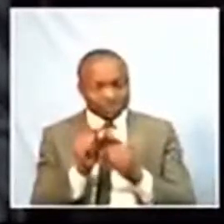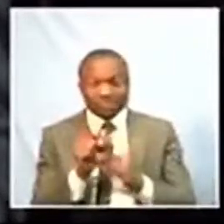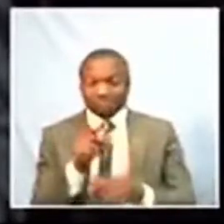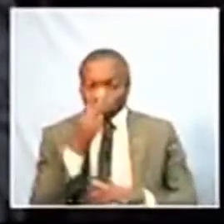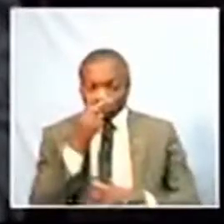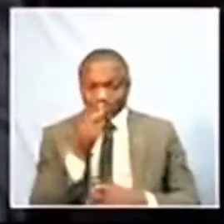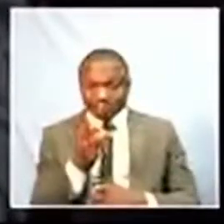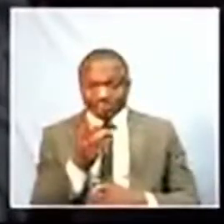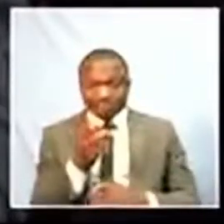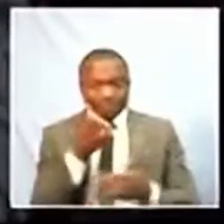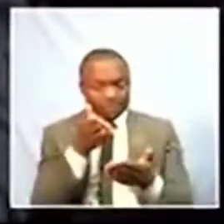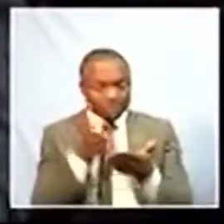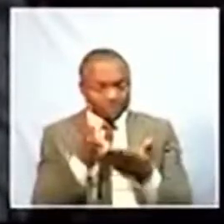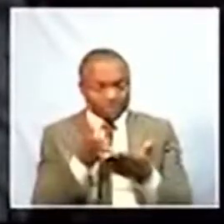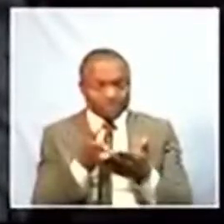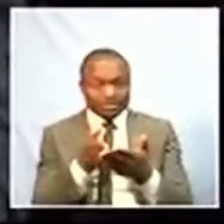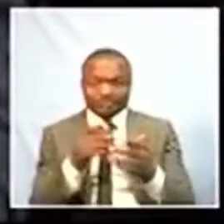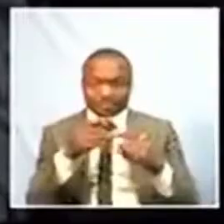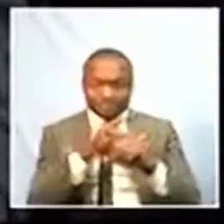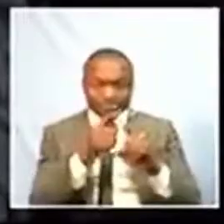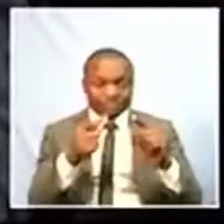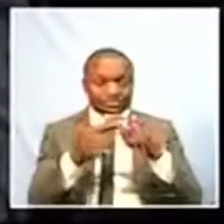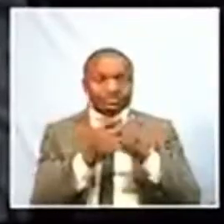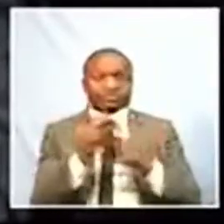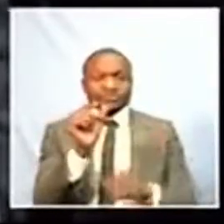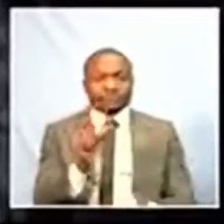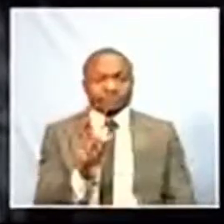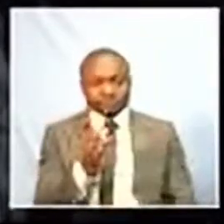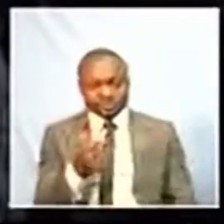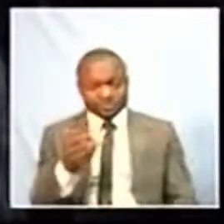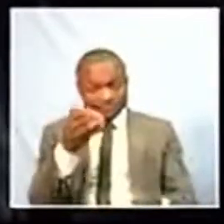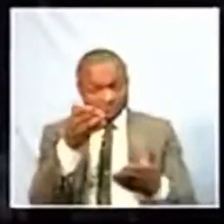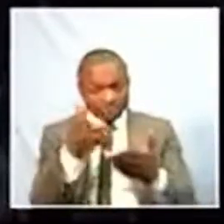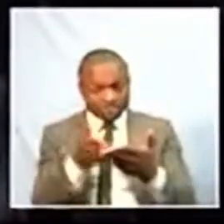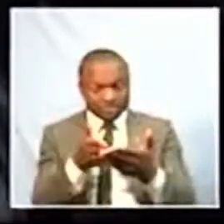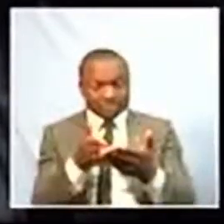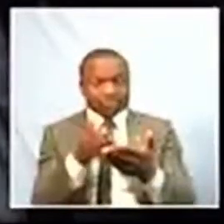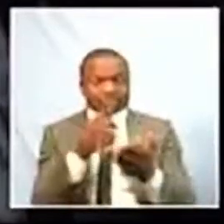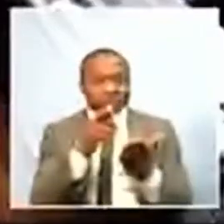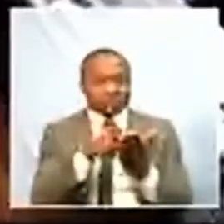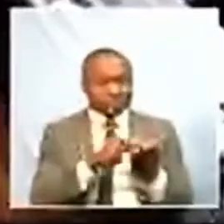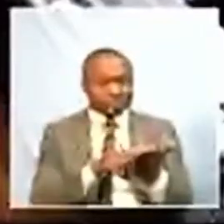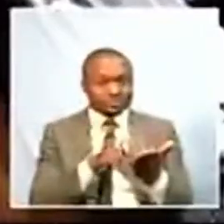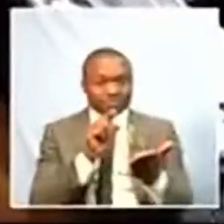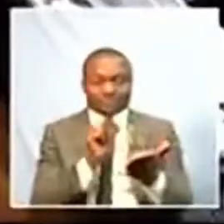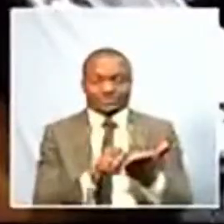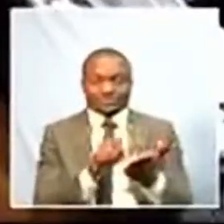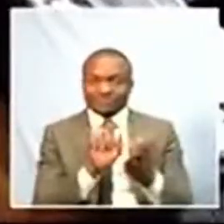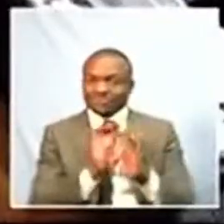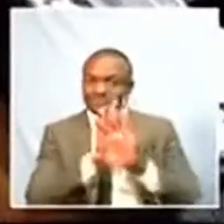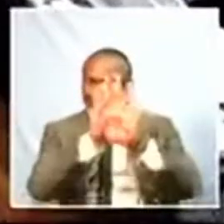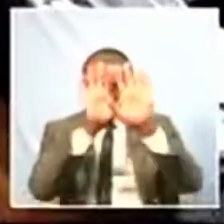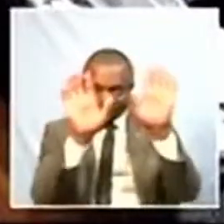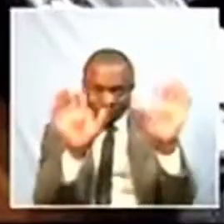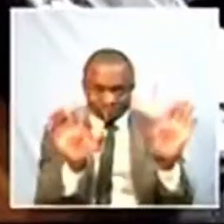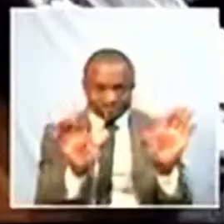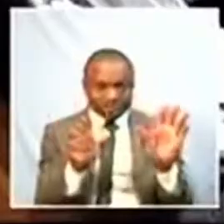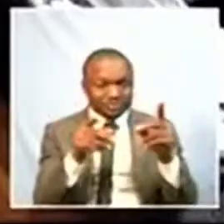see, here you are contradicting each other on this submission. We are not getting the clear